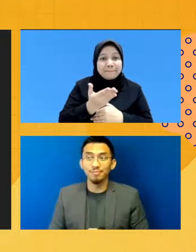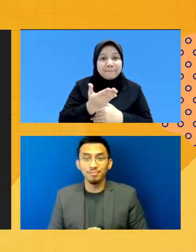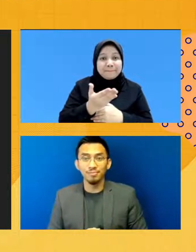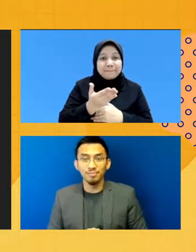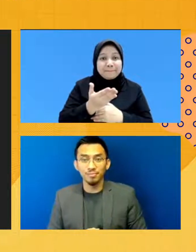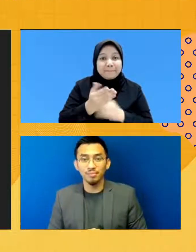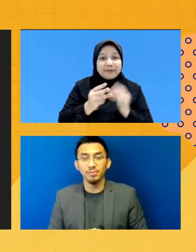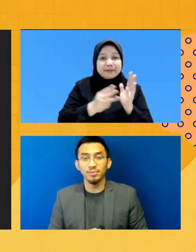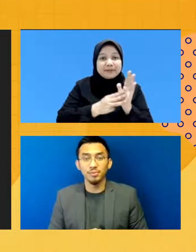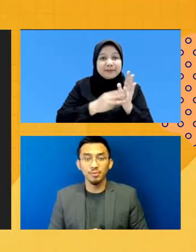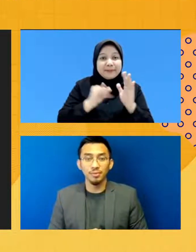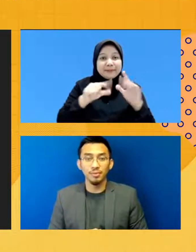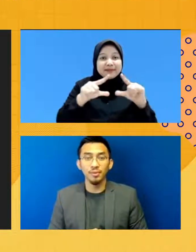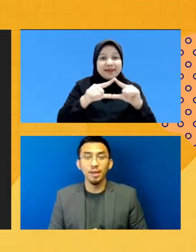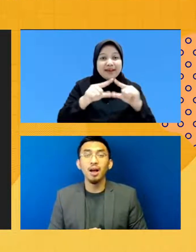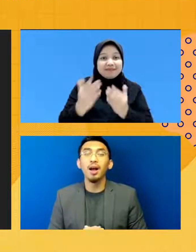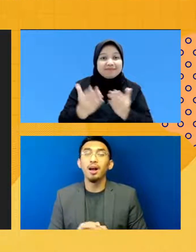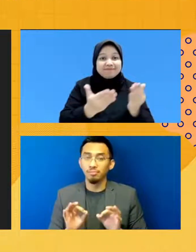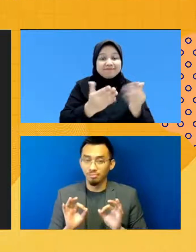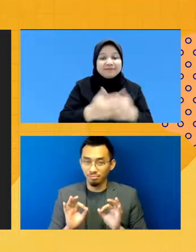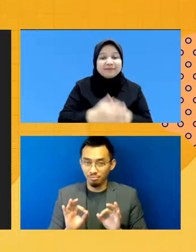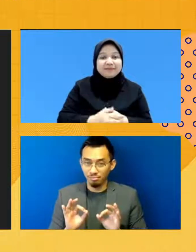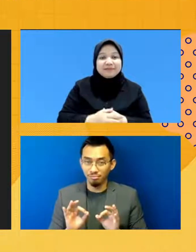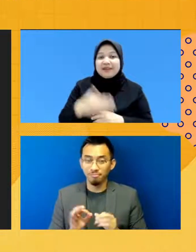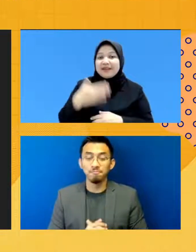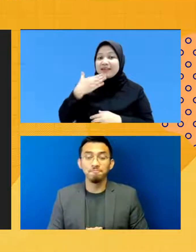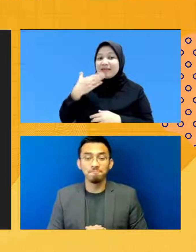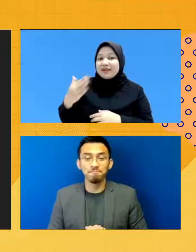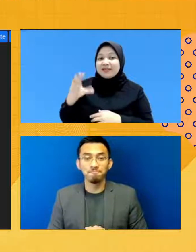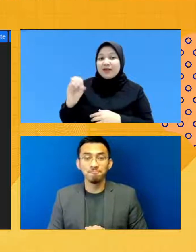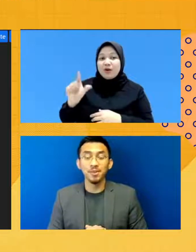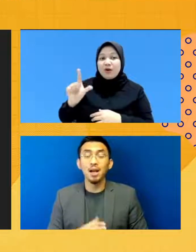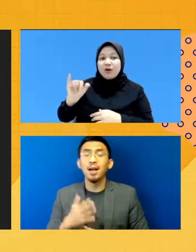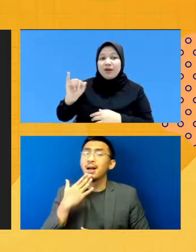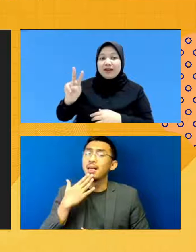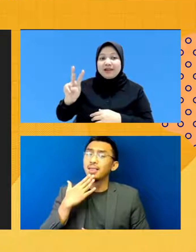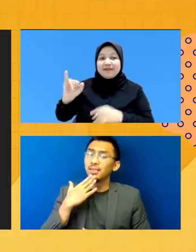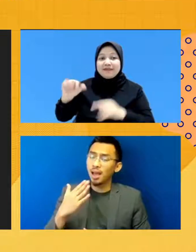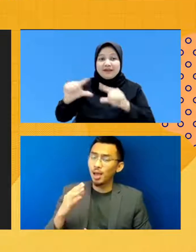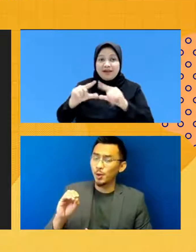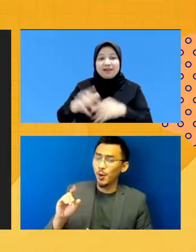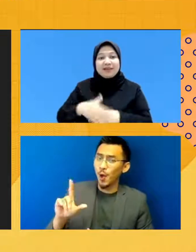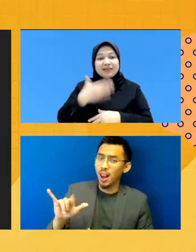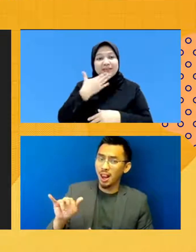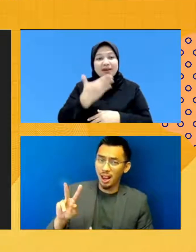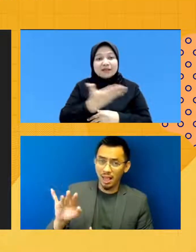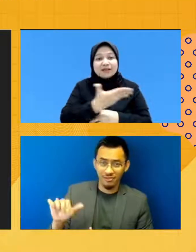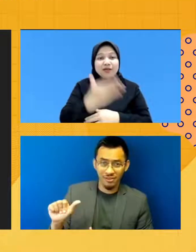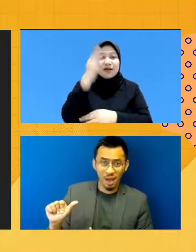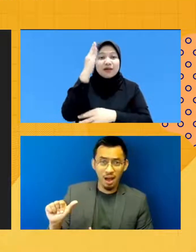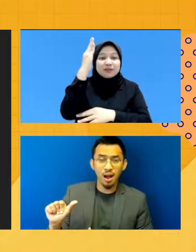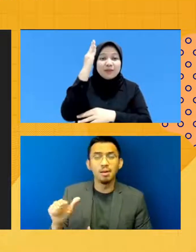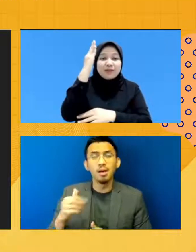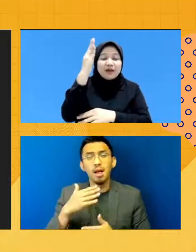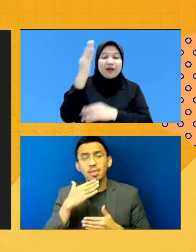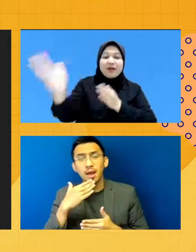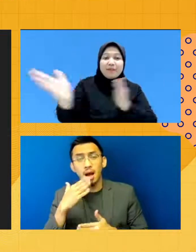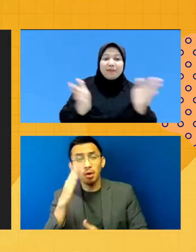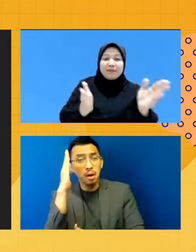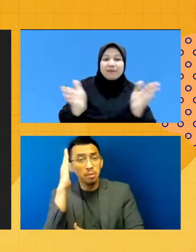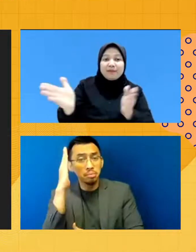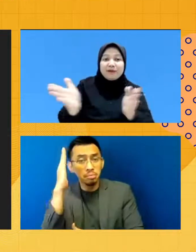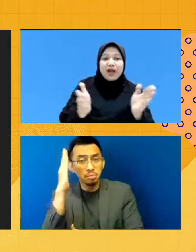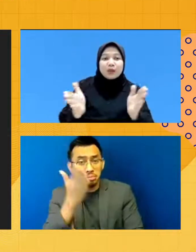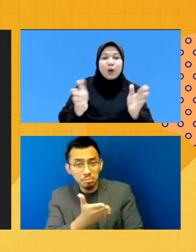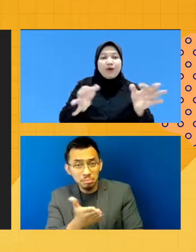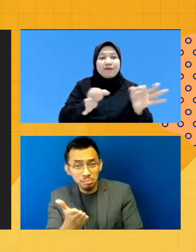Thank you so much, Olivia, and thank you so much to the amazing speakers and moderator, facilitators, and participants. And